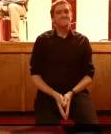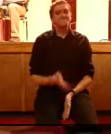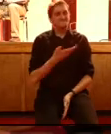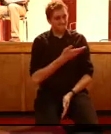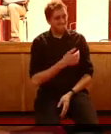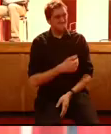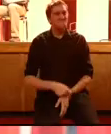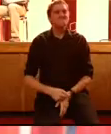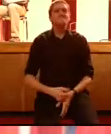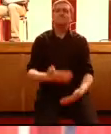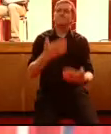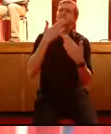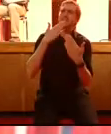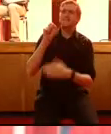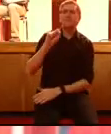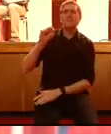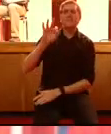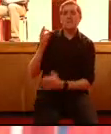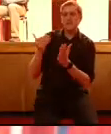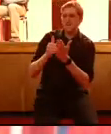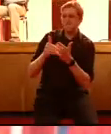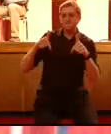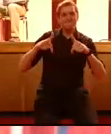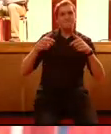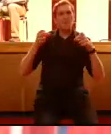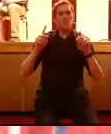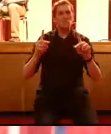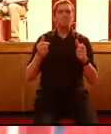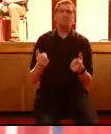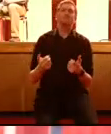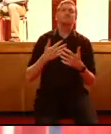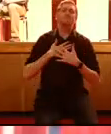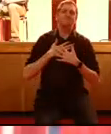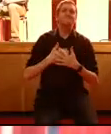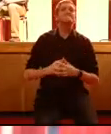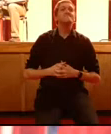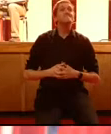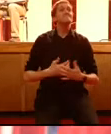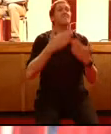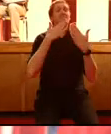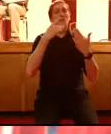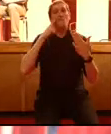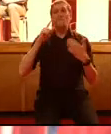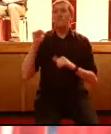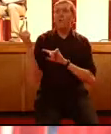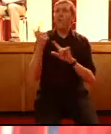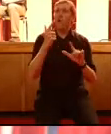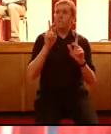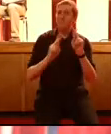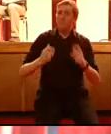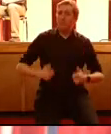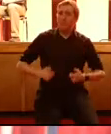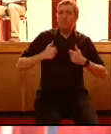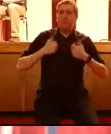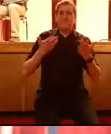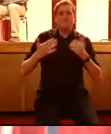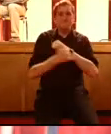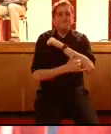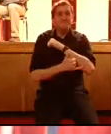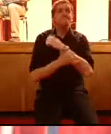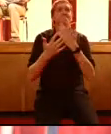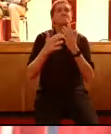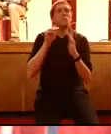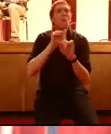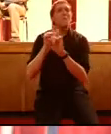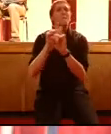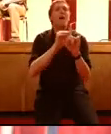I'd like to thank Santa Fe again for this opportunity. I invite all Bradford citizens to remind themselves of the most important question one should